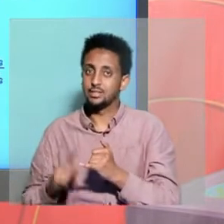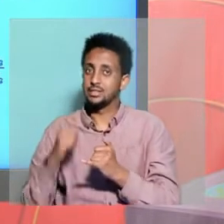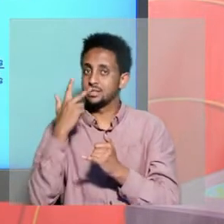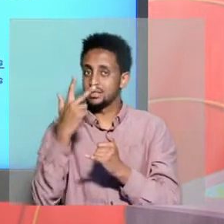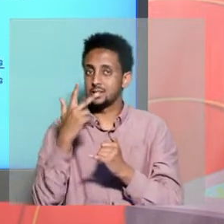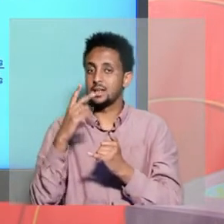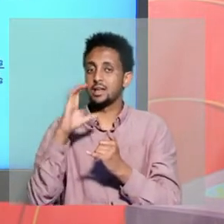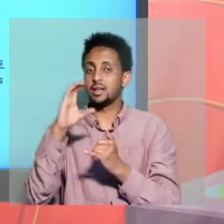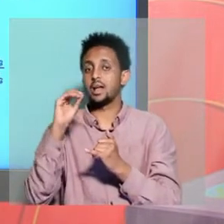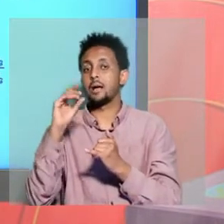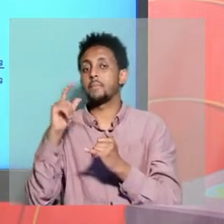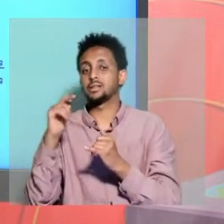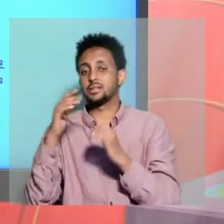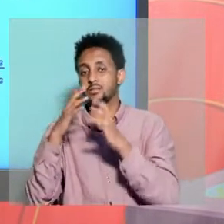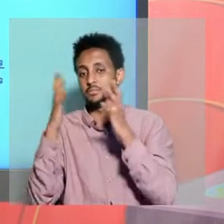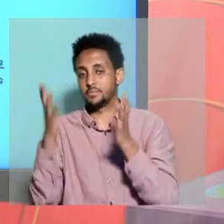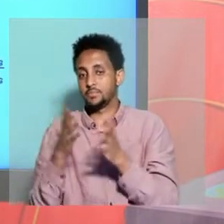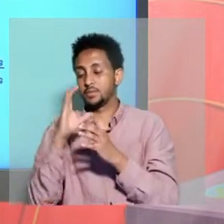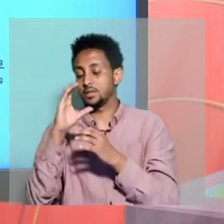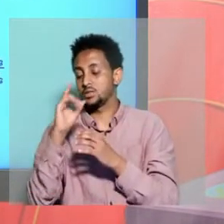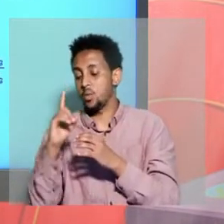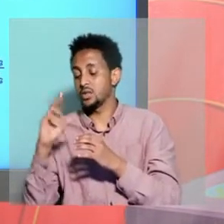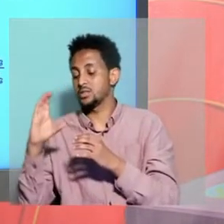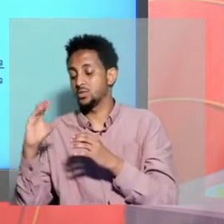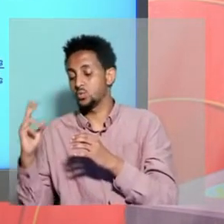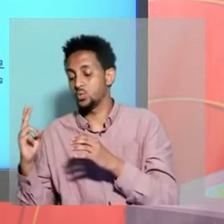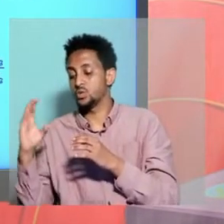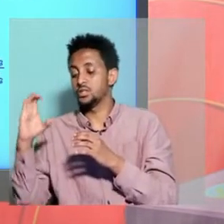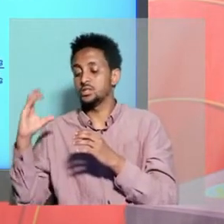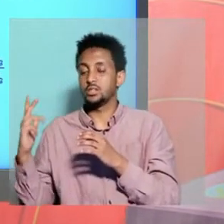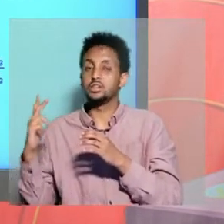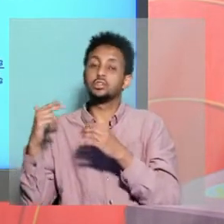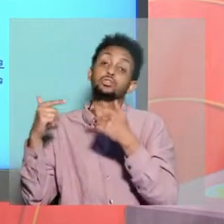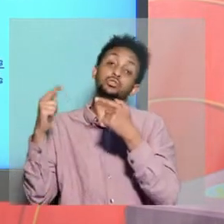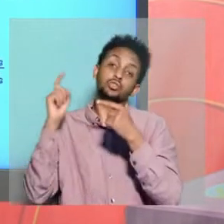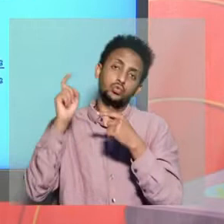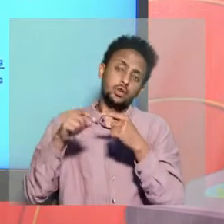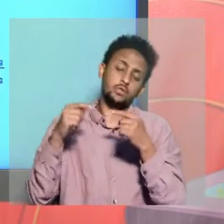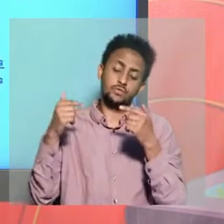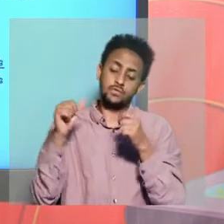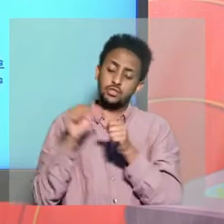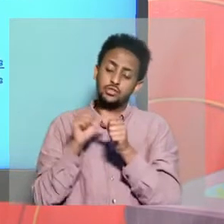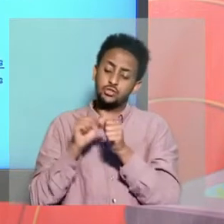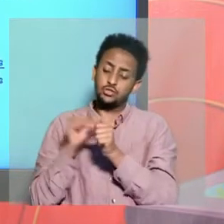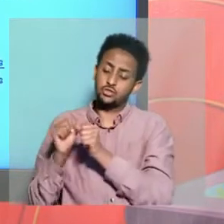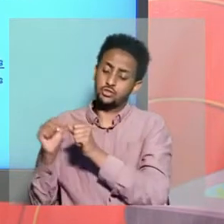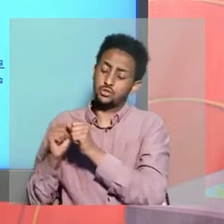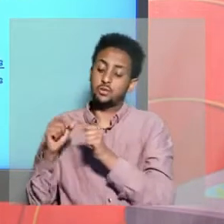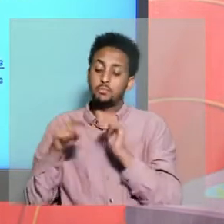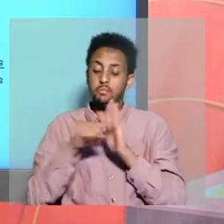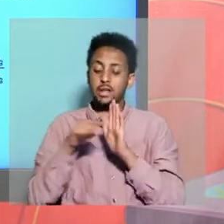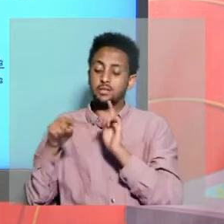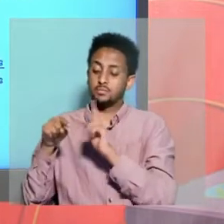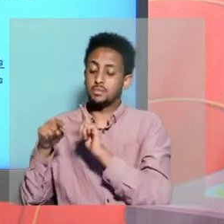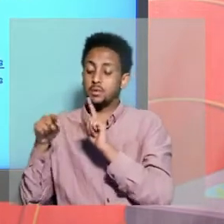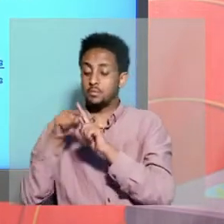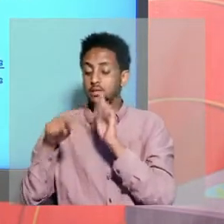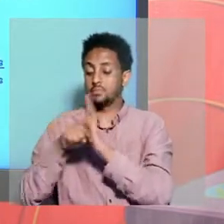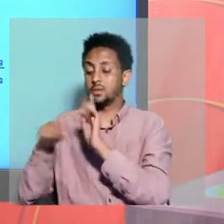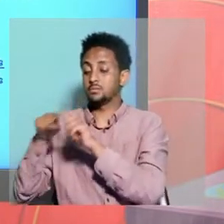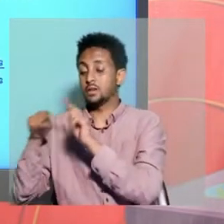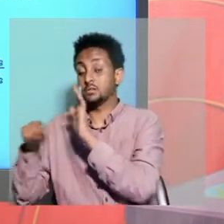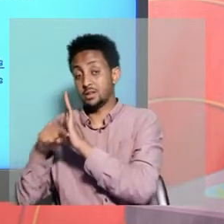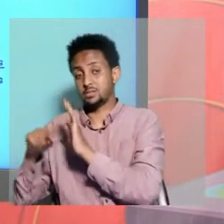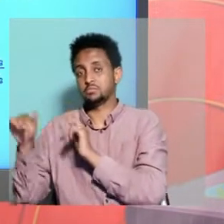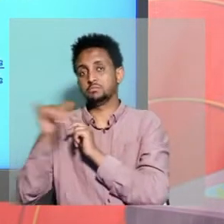3 capacitors like here, C1, C2 and C3, you should have to connect each capacitor, plus, minus and so on.